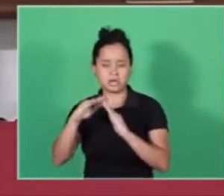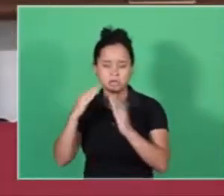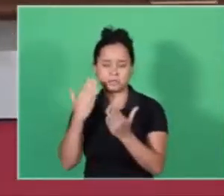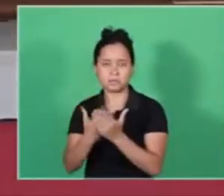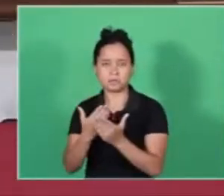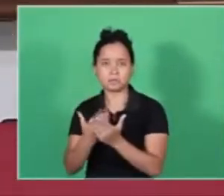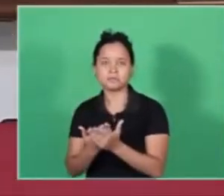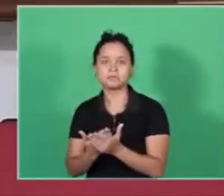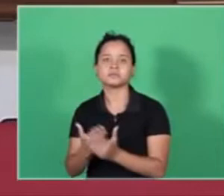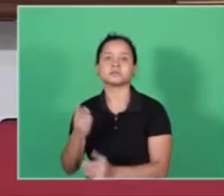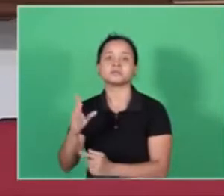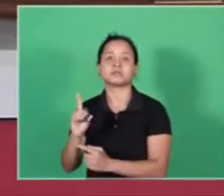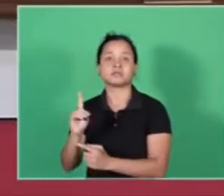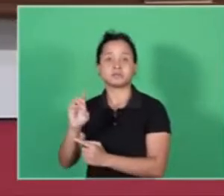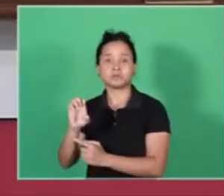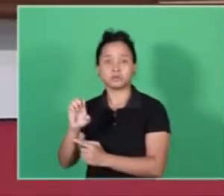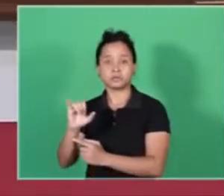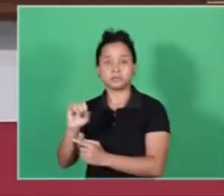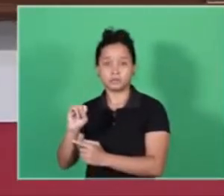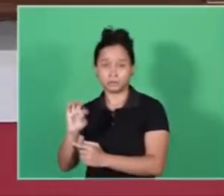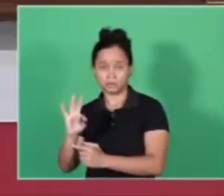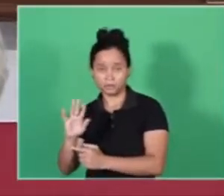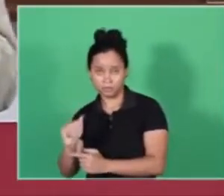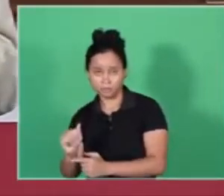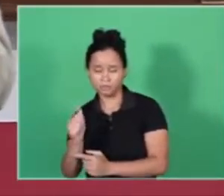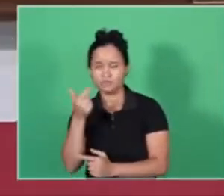You're going to find